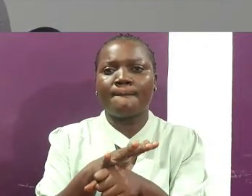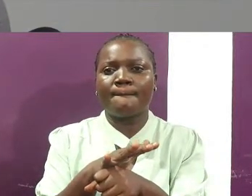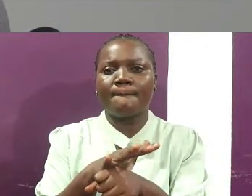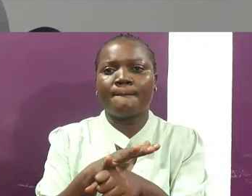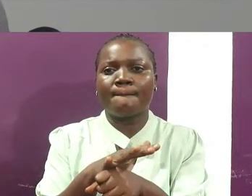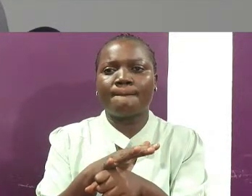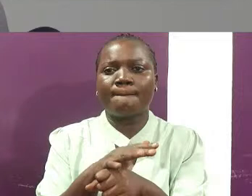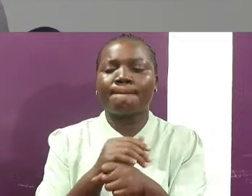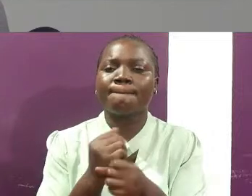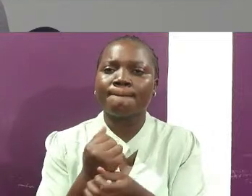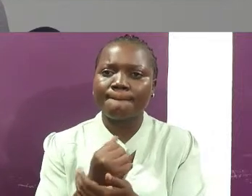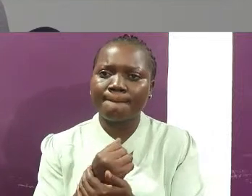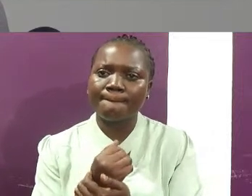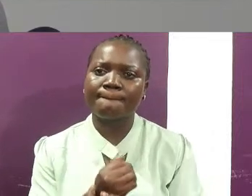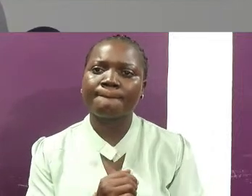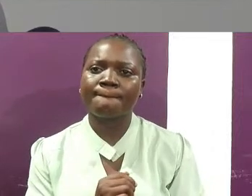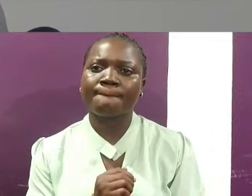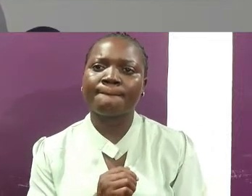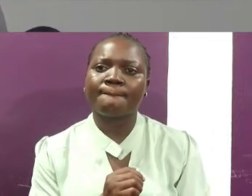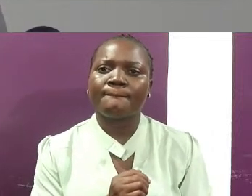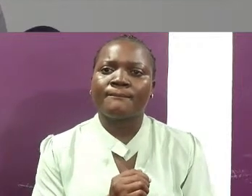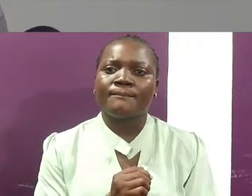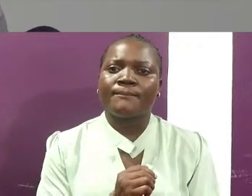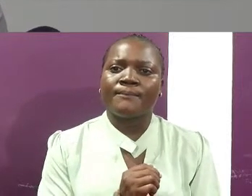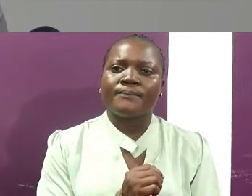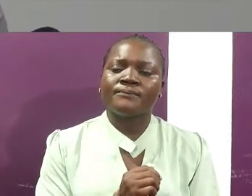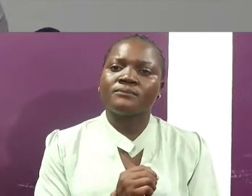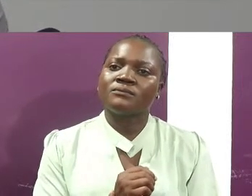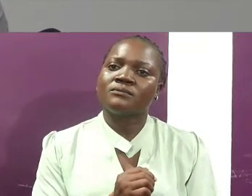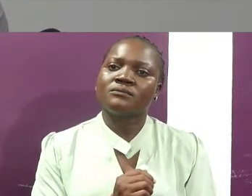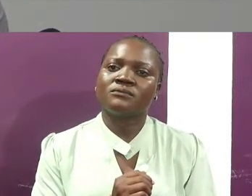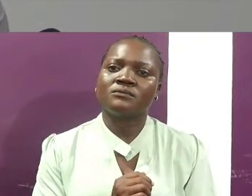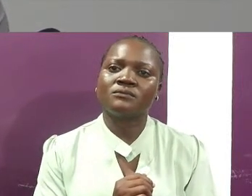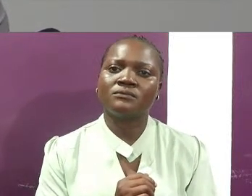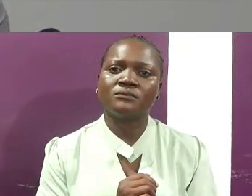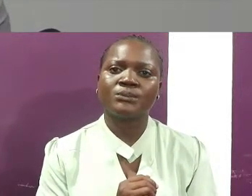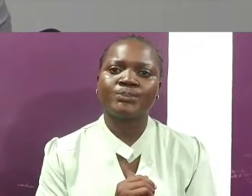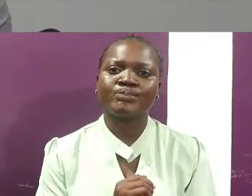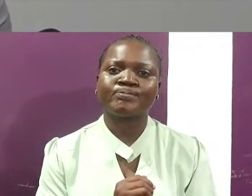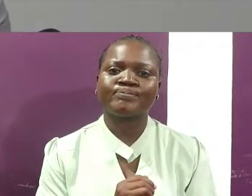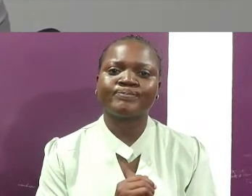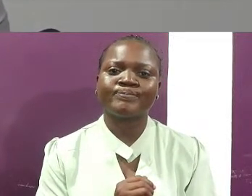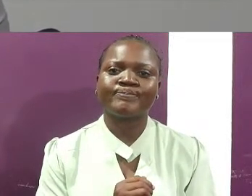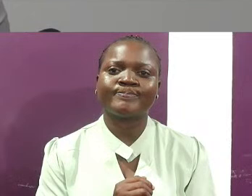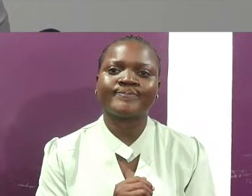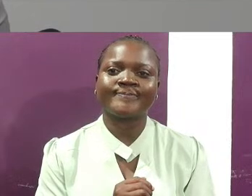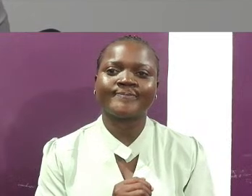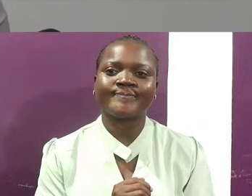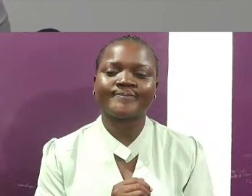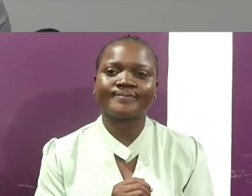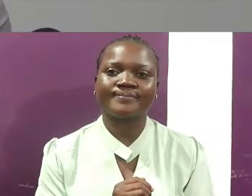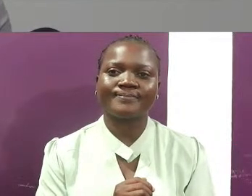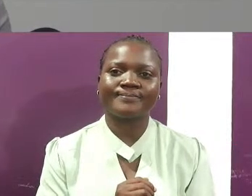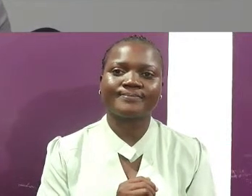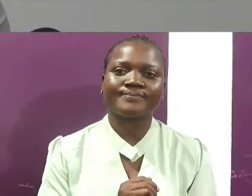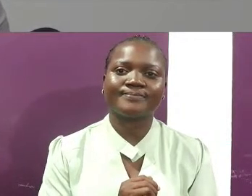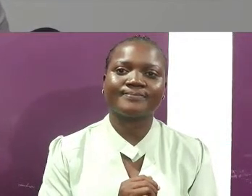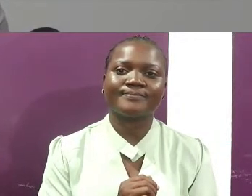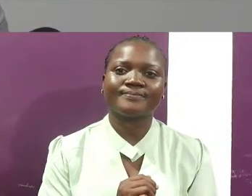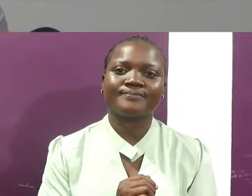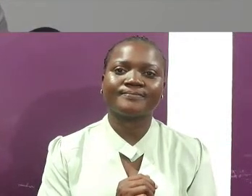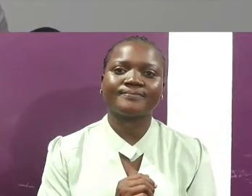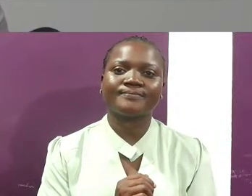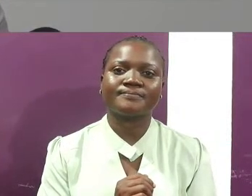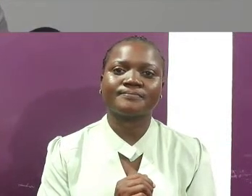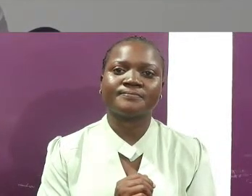they would not trust him. Yeah. And if it weren't for Barnabas, among other people, saying, ooh, hey, yes. bring him in, yeah. then we would have had a